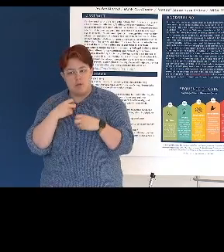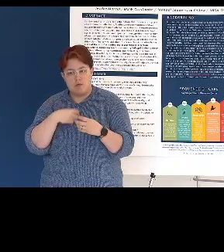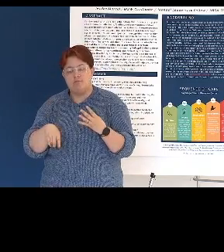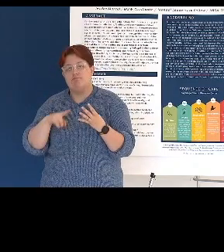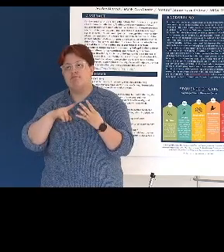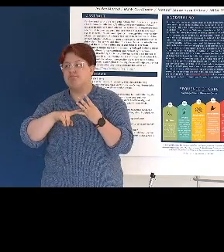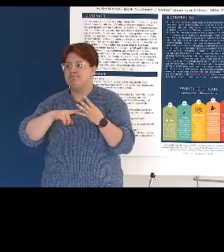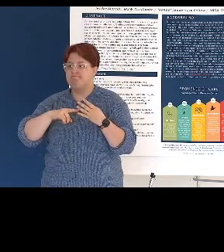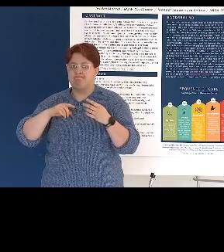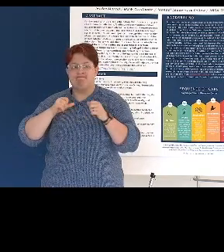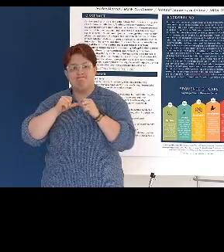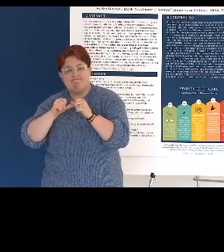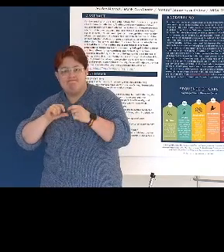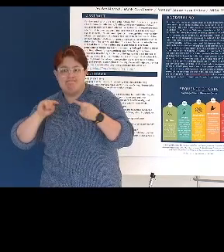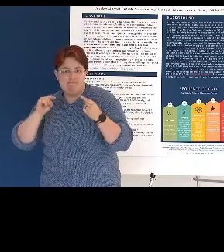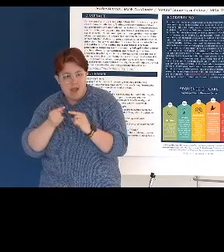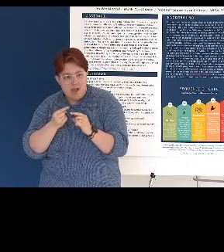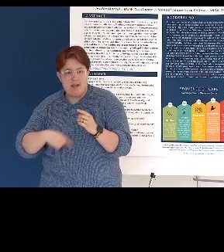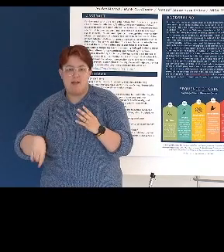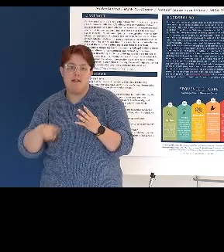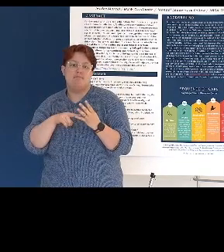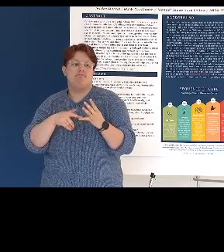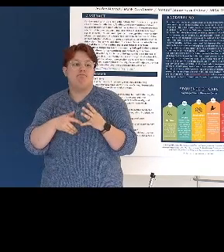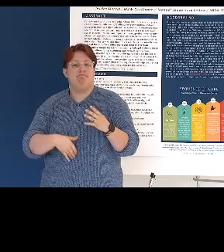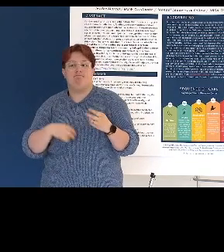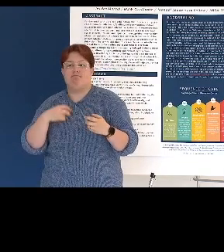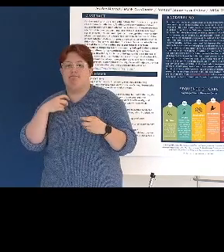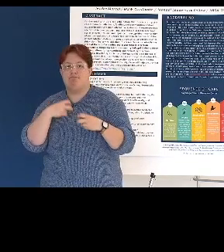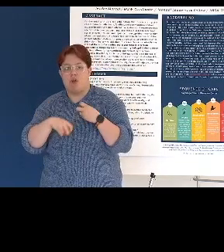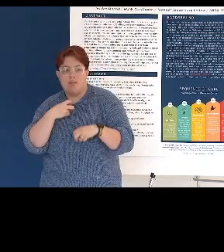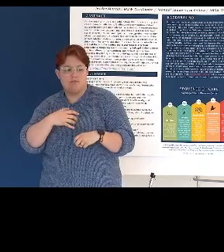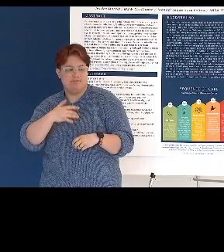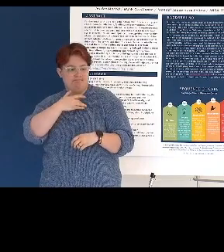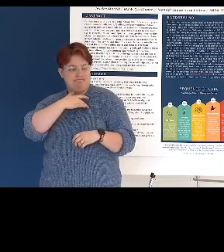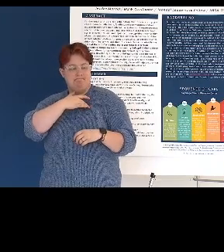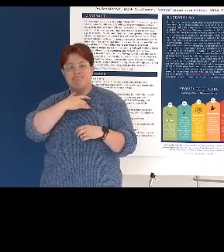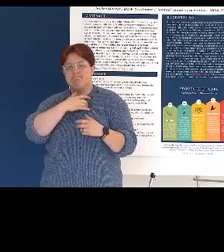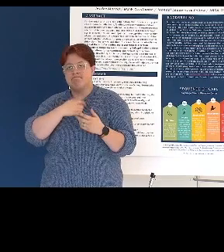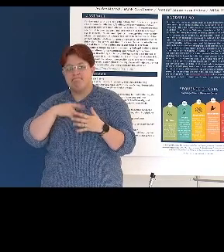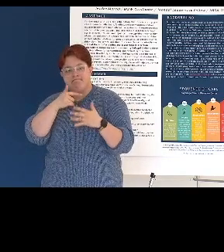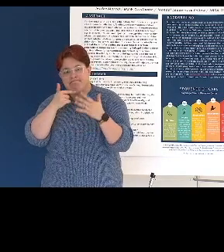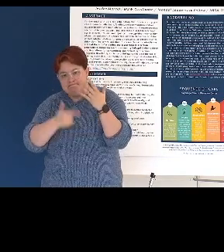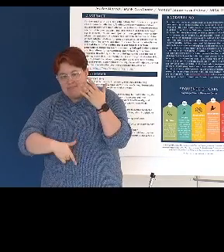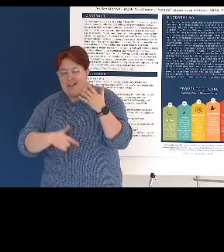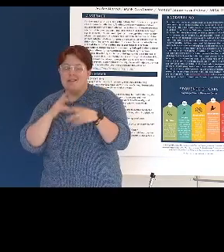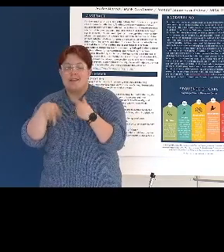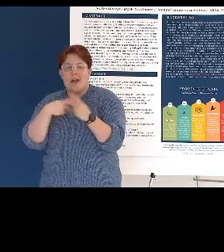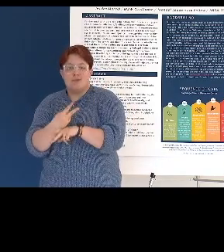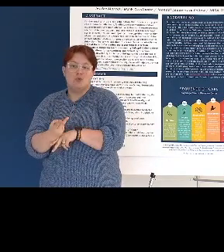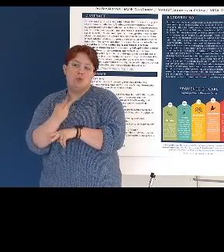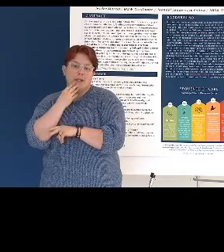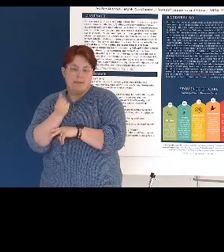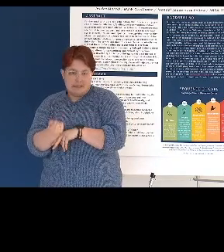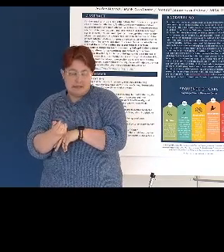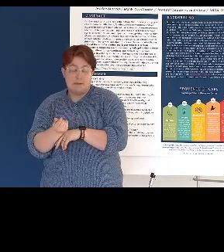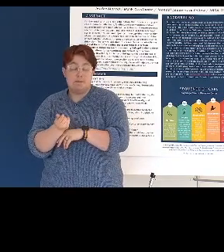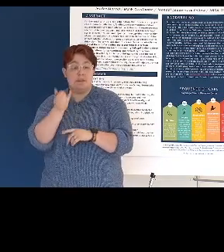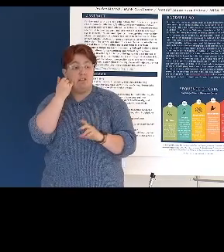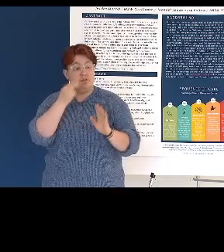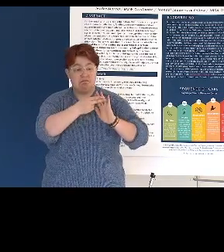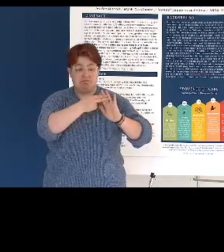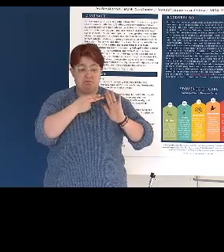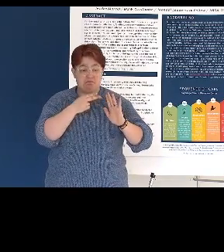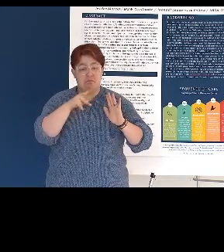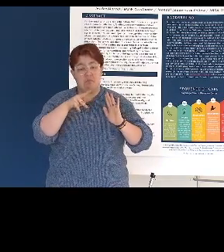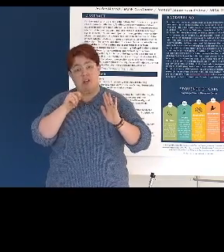pain, metabolic syndrome, cardiovascular disease, and type 2 diabetes. Those diagnosed with PTSD are also